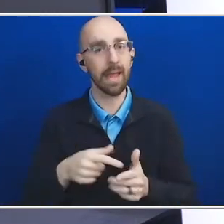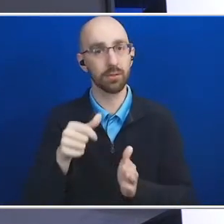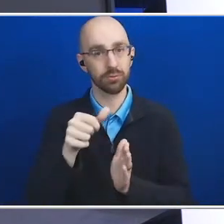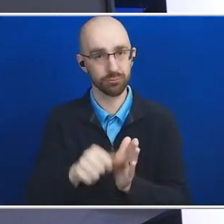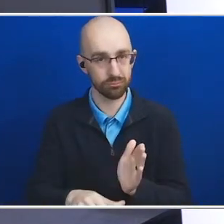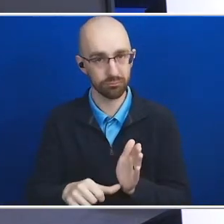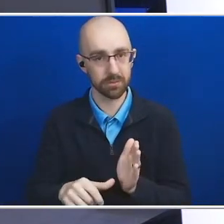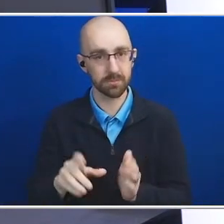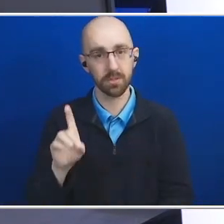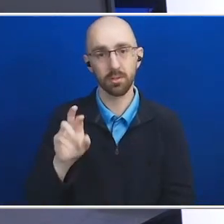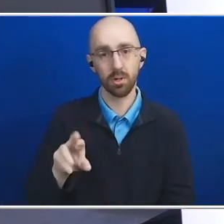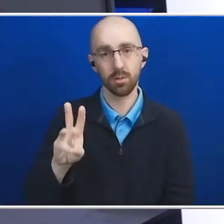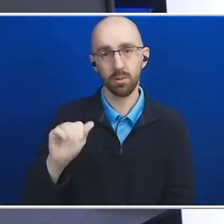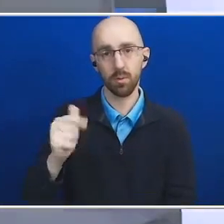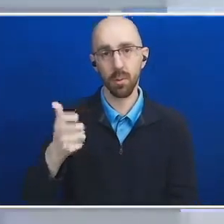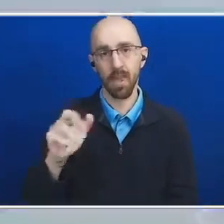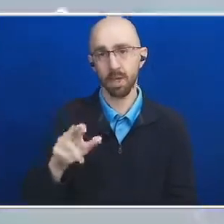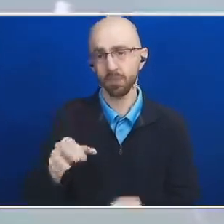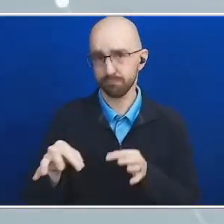walk us through Stacy's surgery.